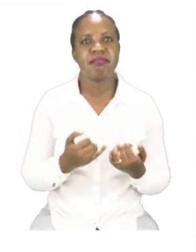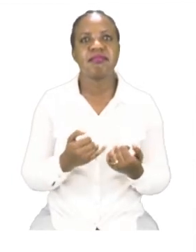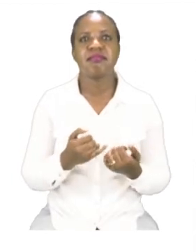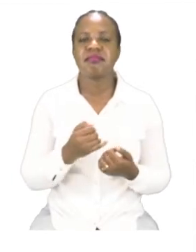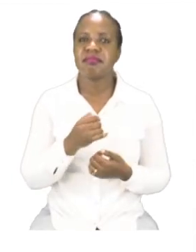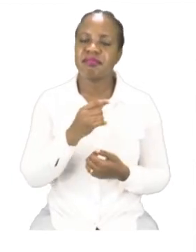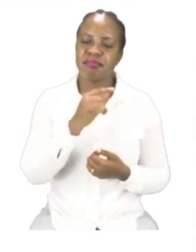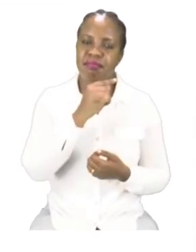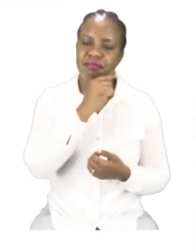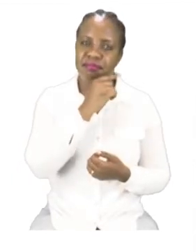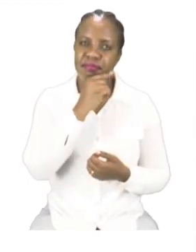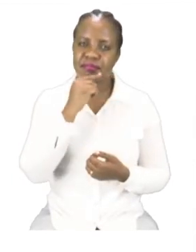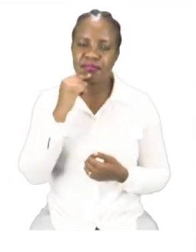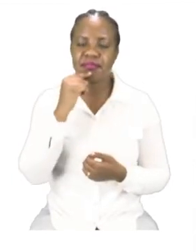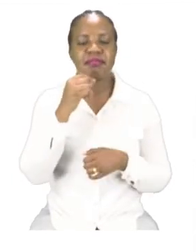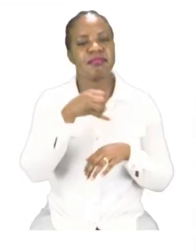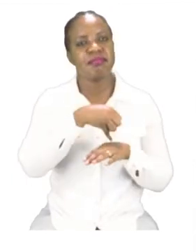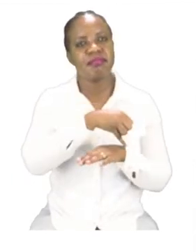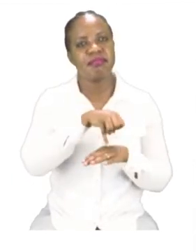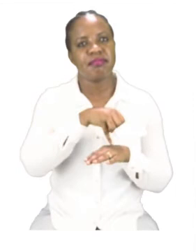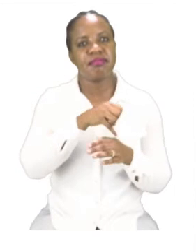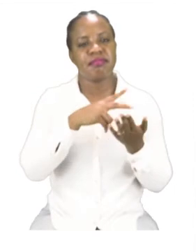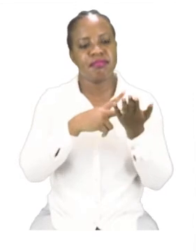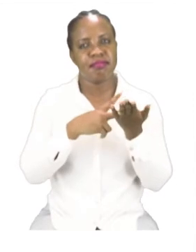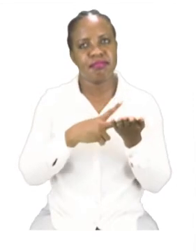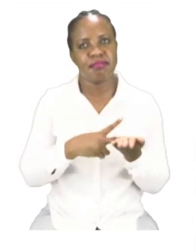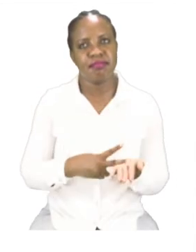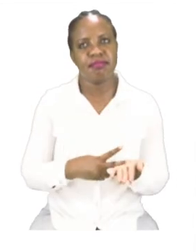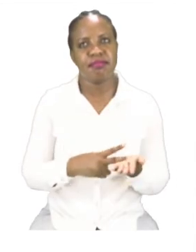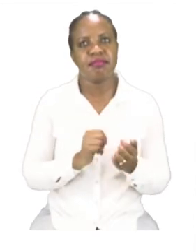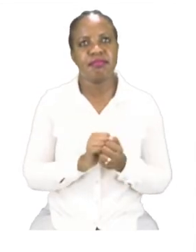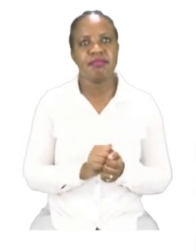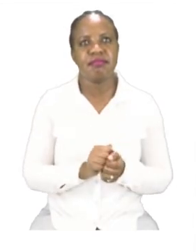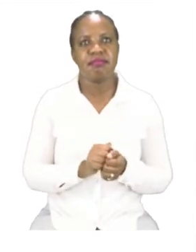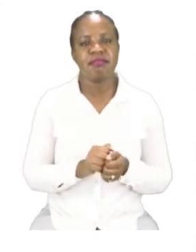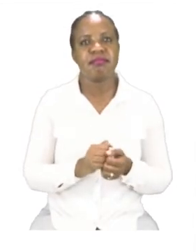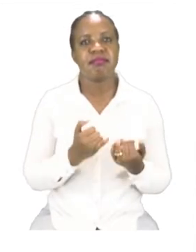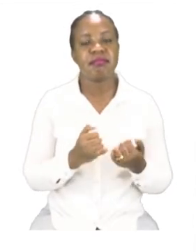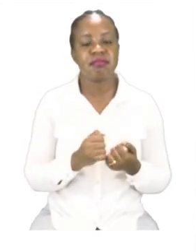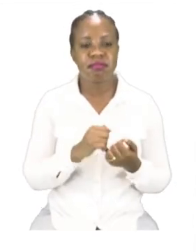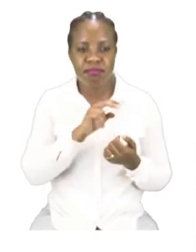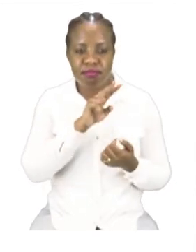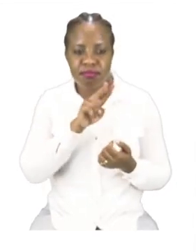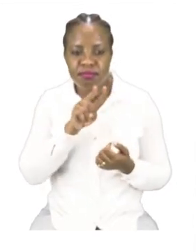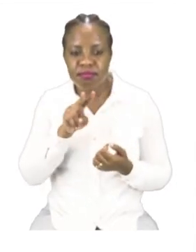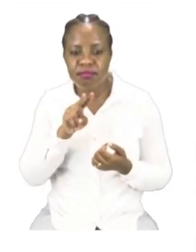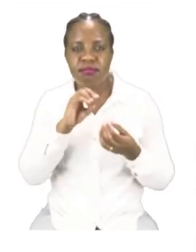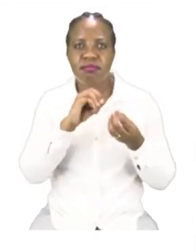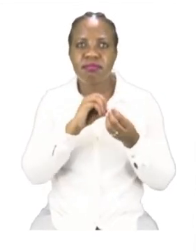the place value. It is going to be your job to read the number and then look at